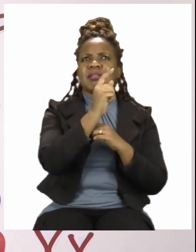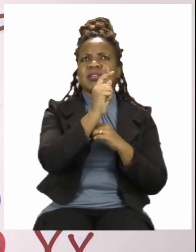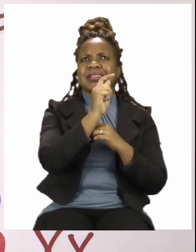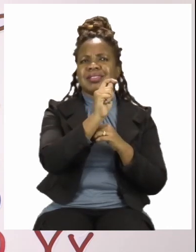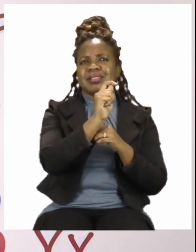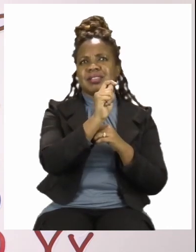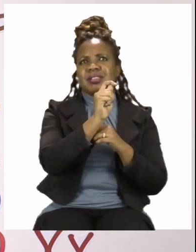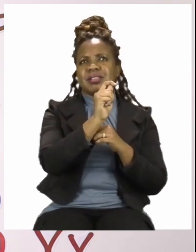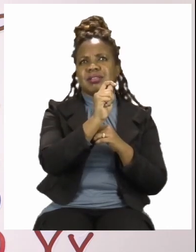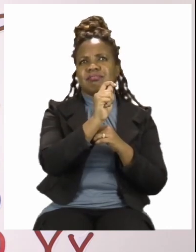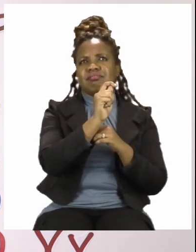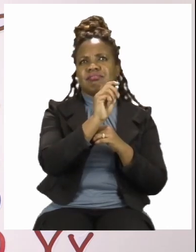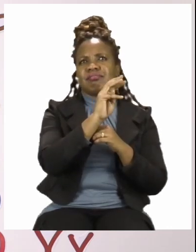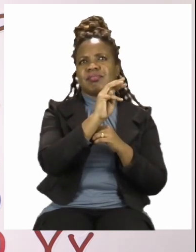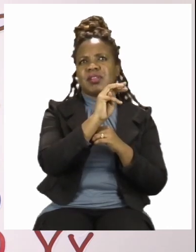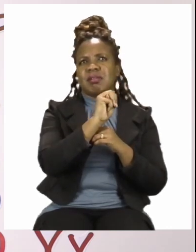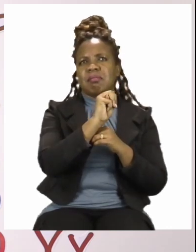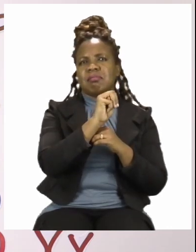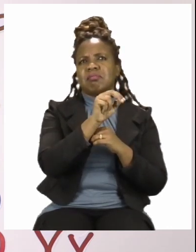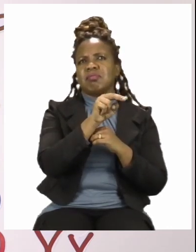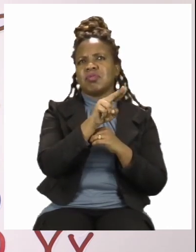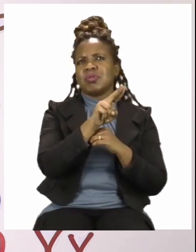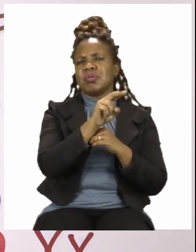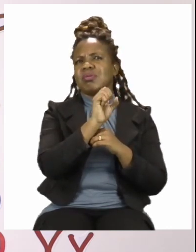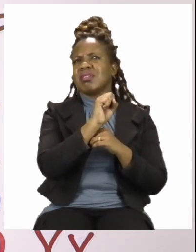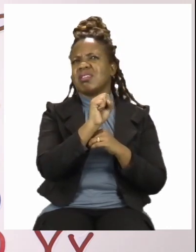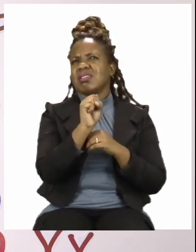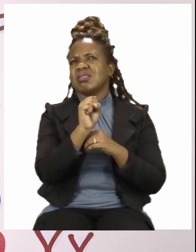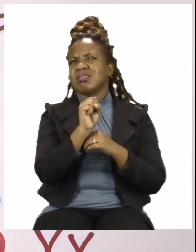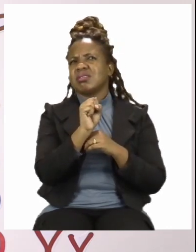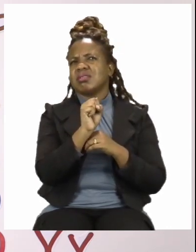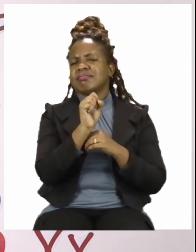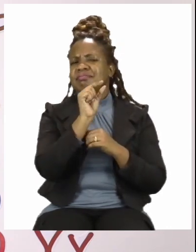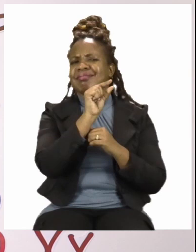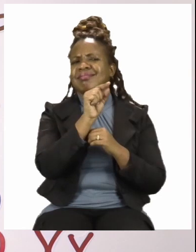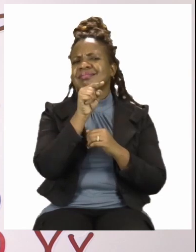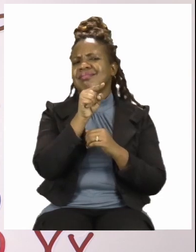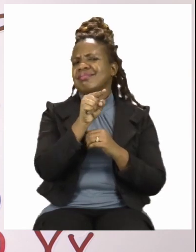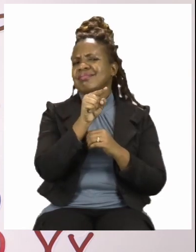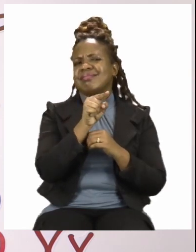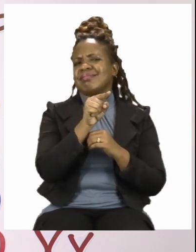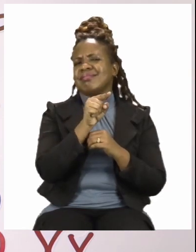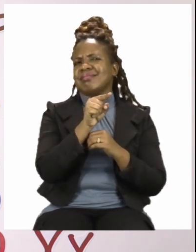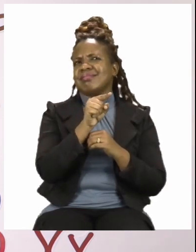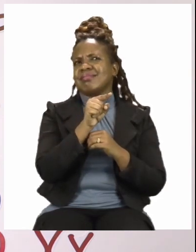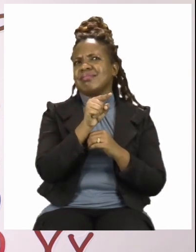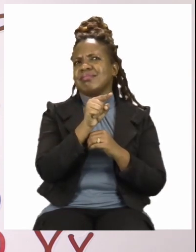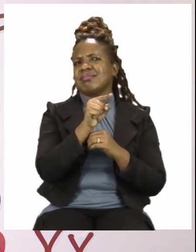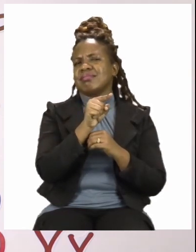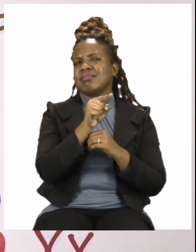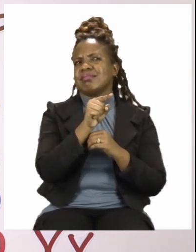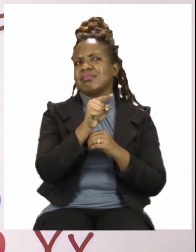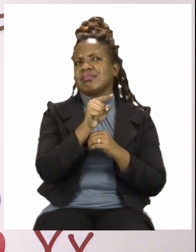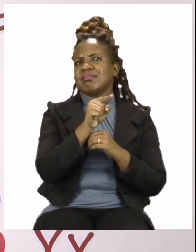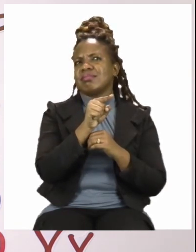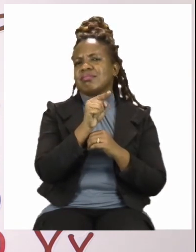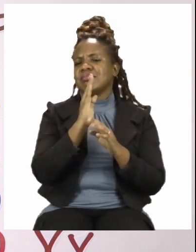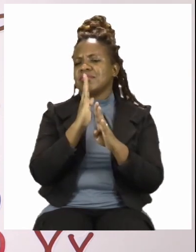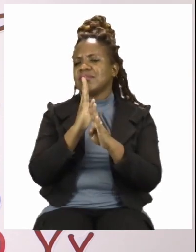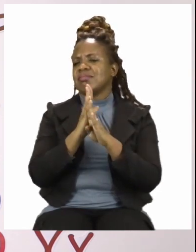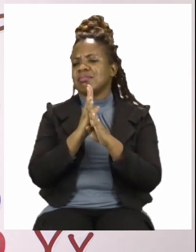an S. So we need to find out how we're going to first unscramble the